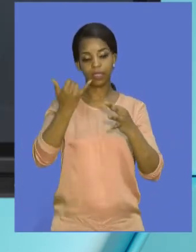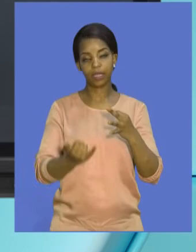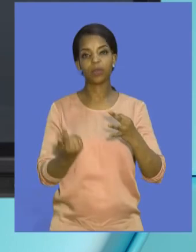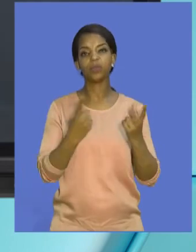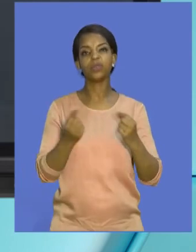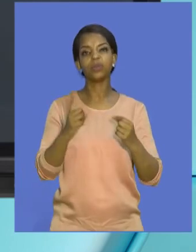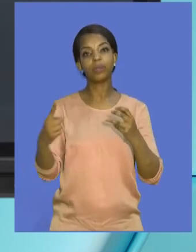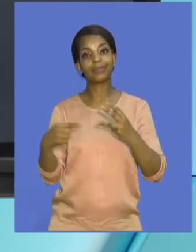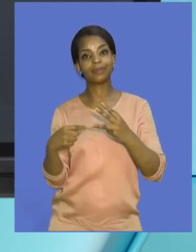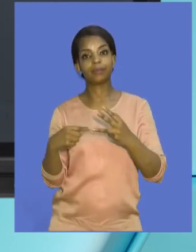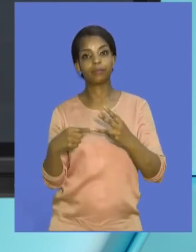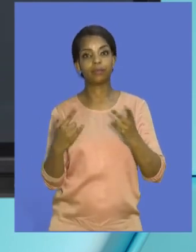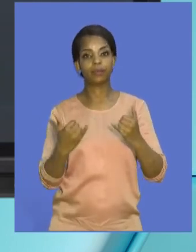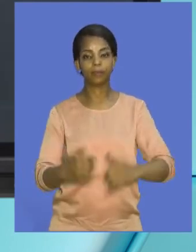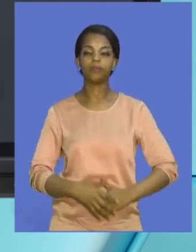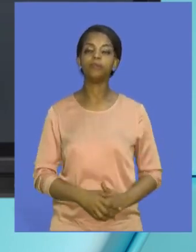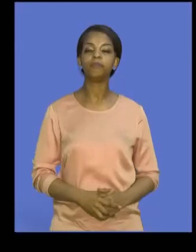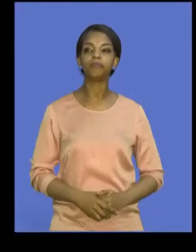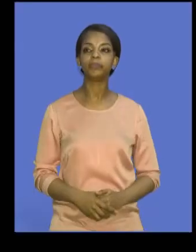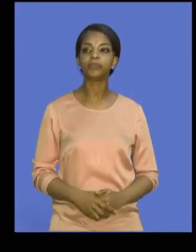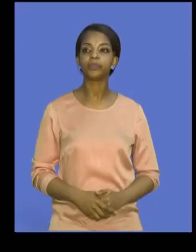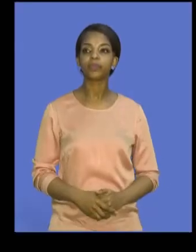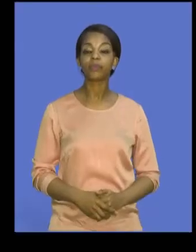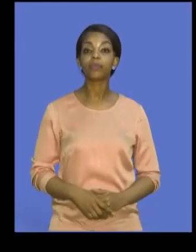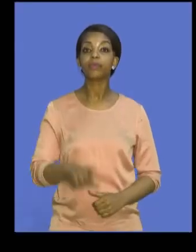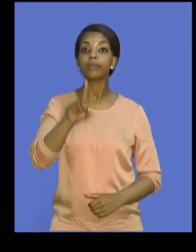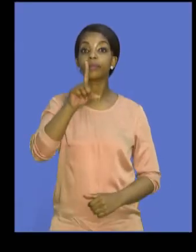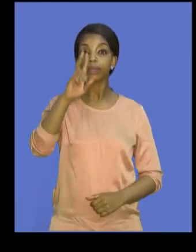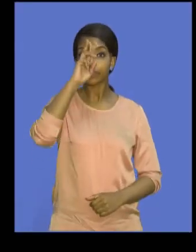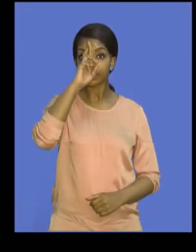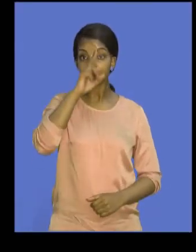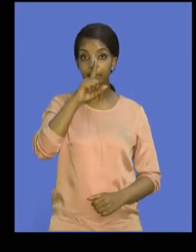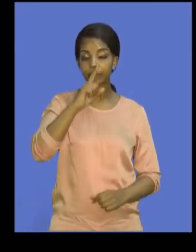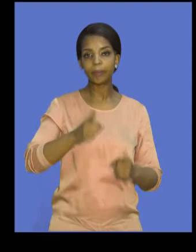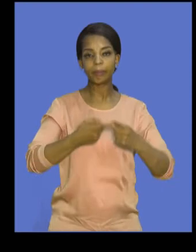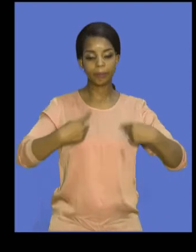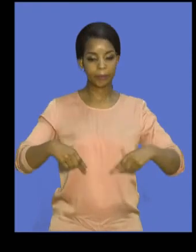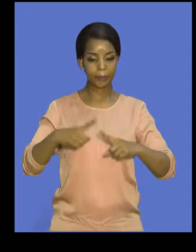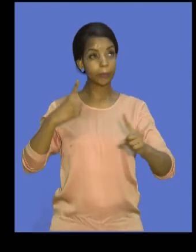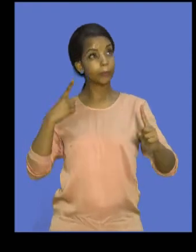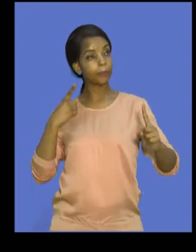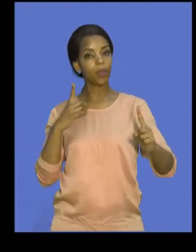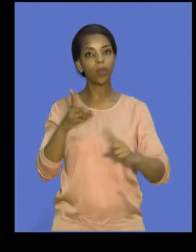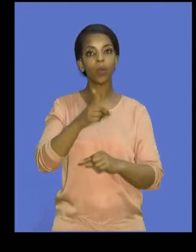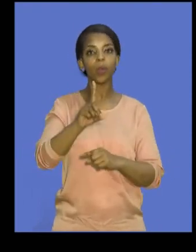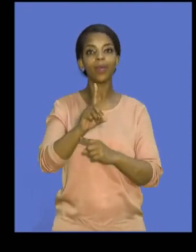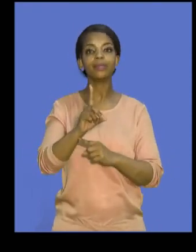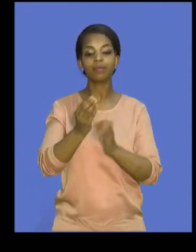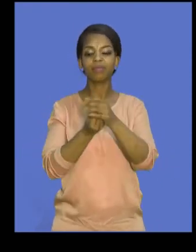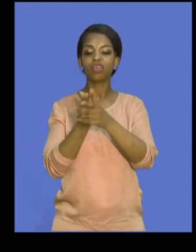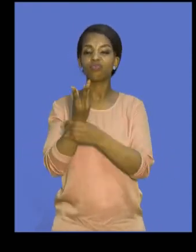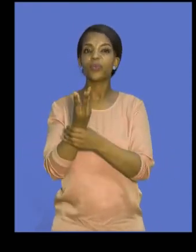So let's just go and do it. Now remember, our big idea is growth, and then we're looking